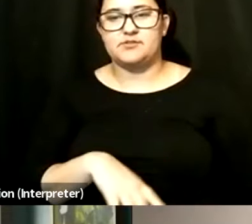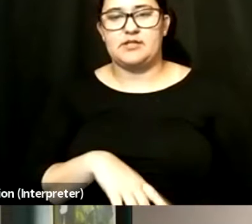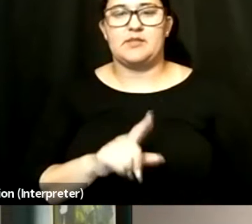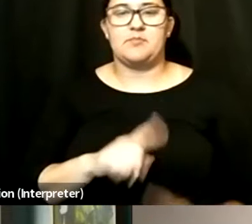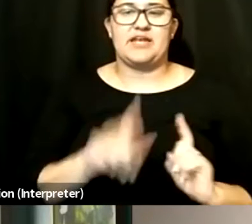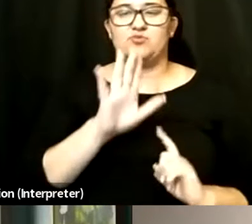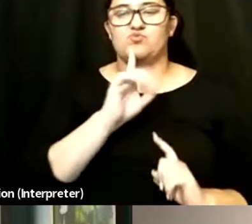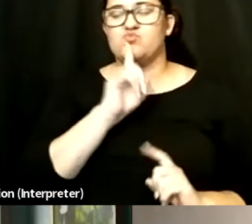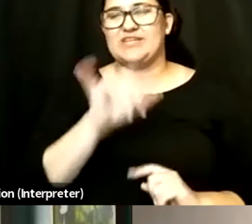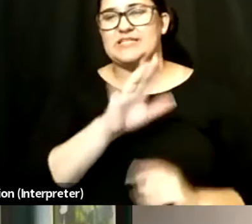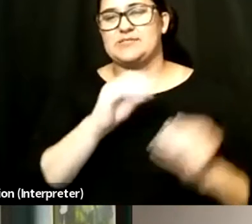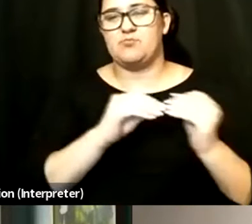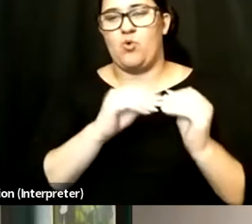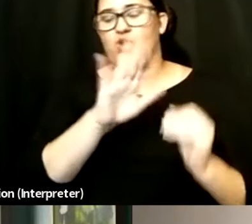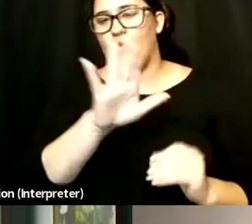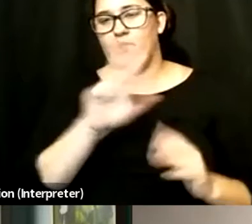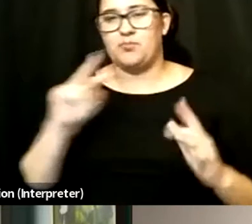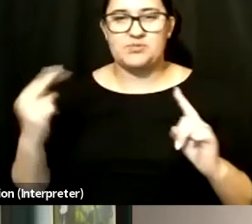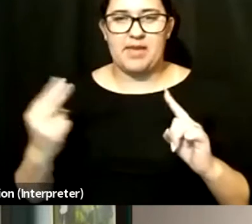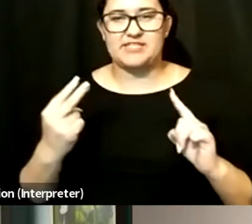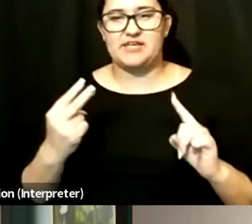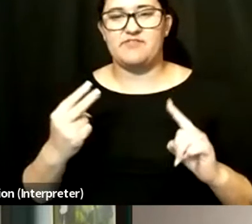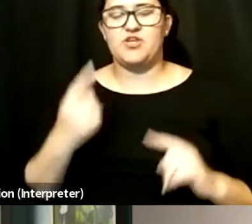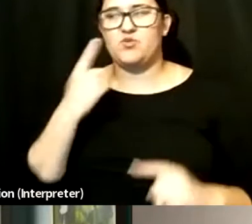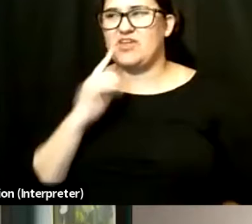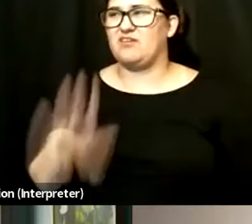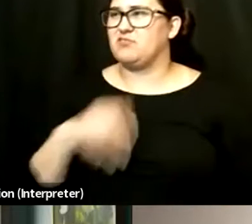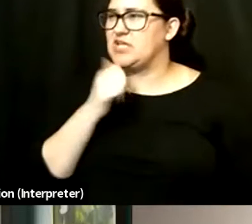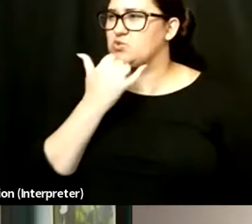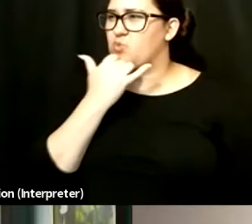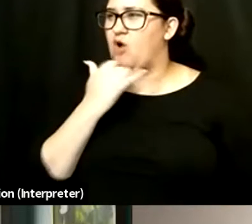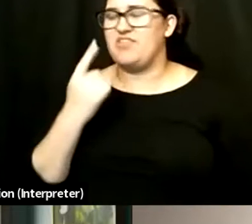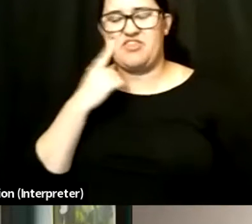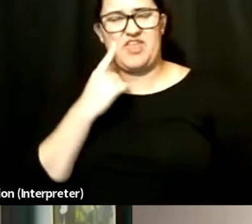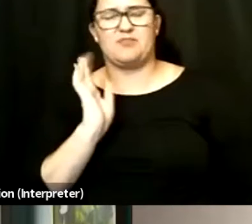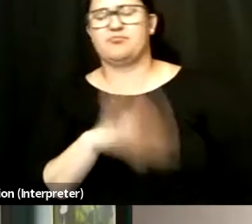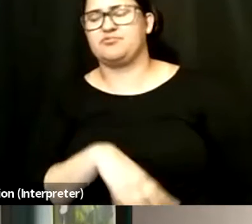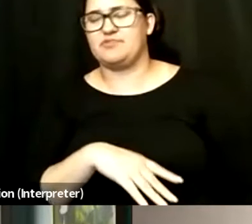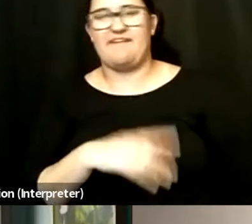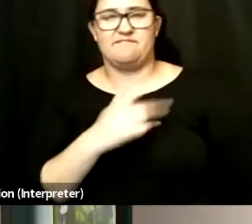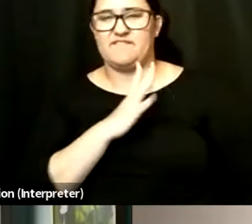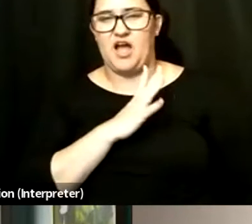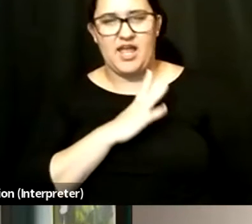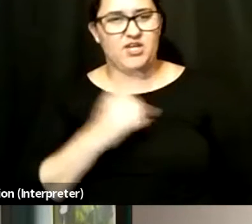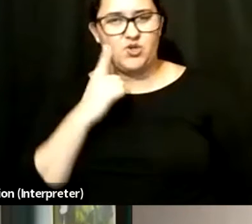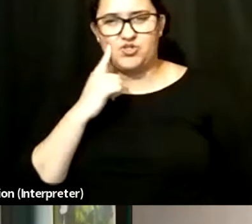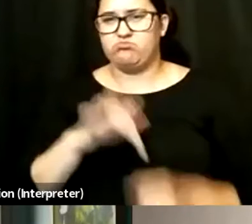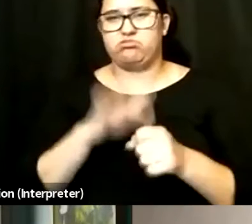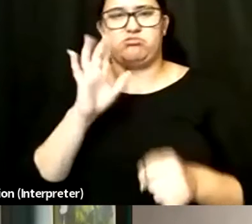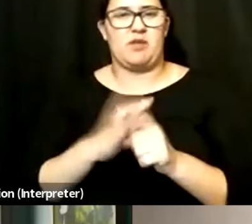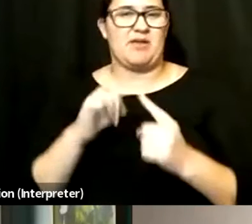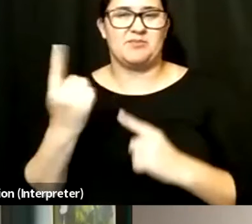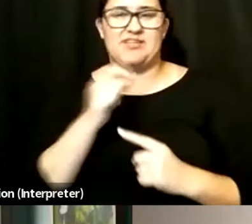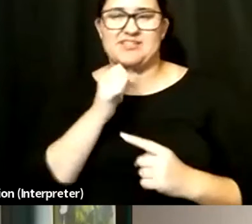whole situation and thinking you're blowing it out of proportion. Um, but I would say, you know, particularly when